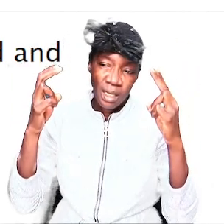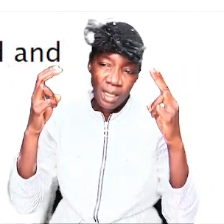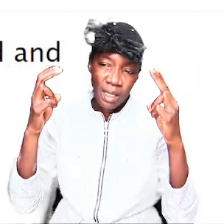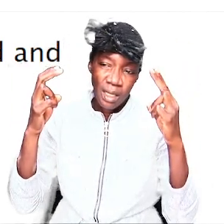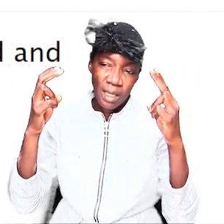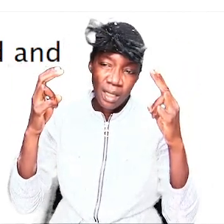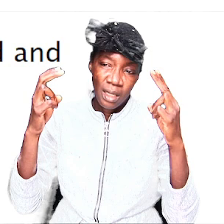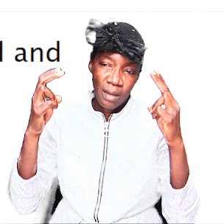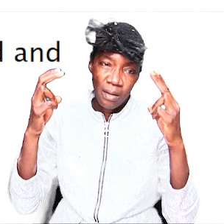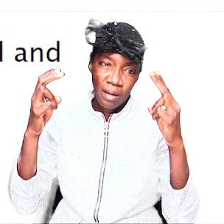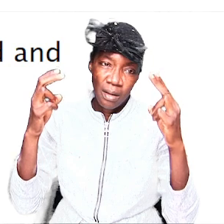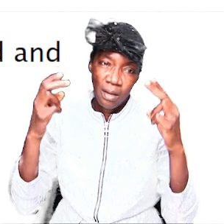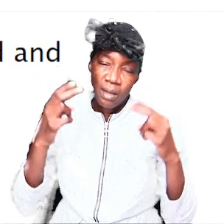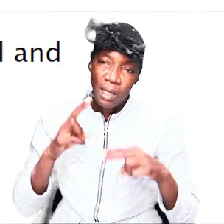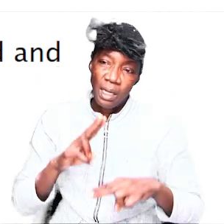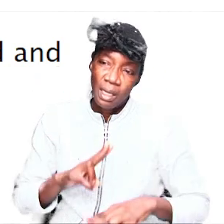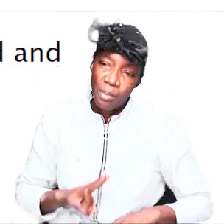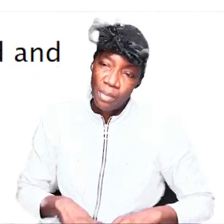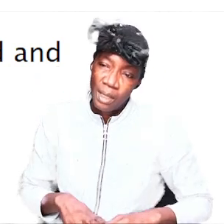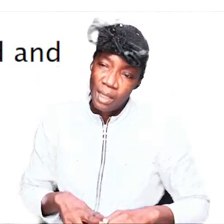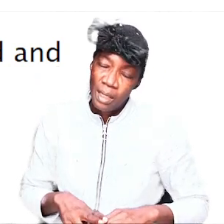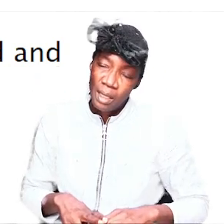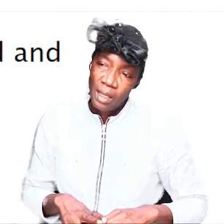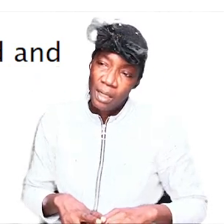on the Lord.